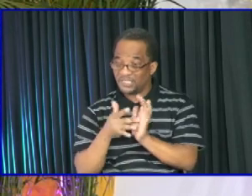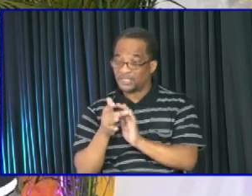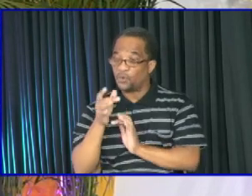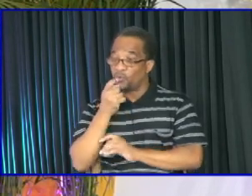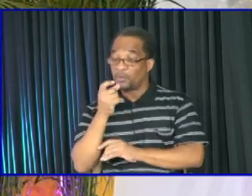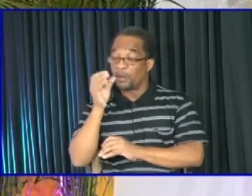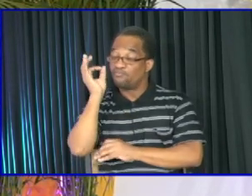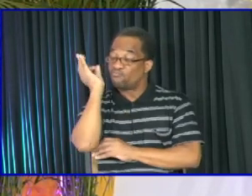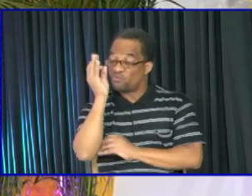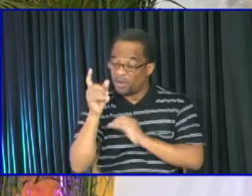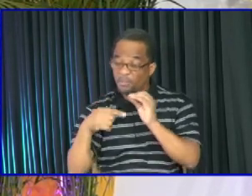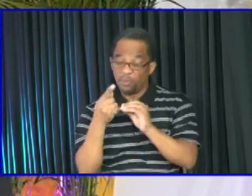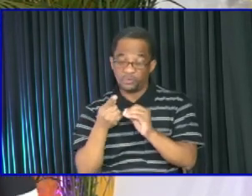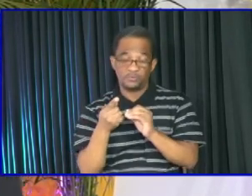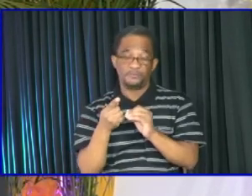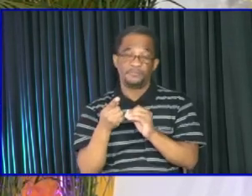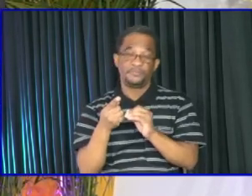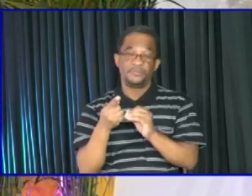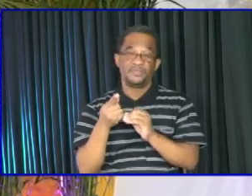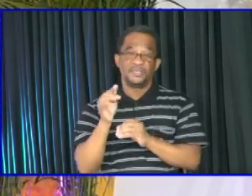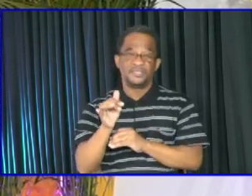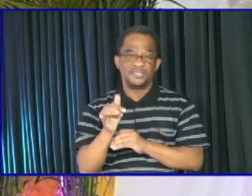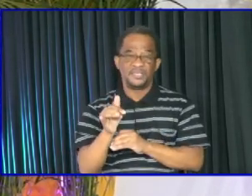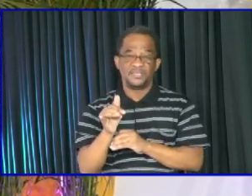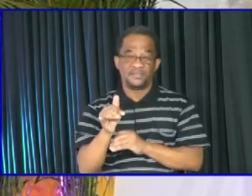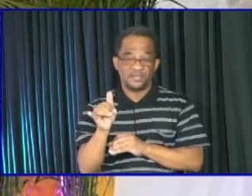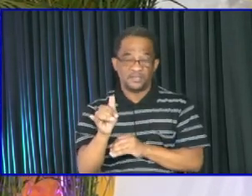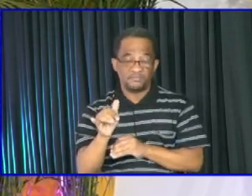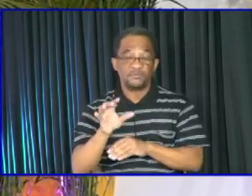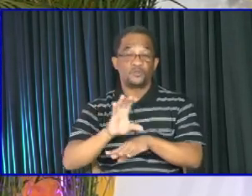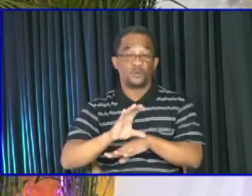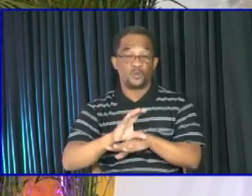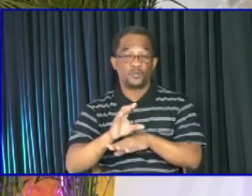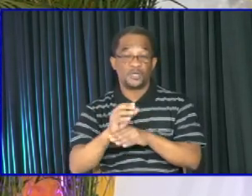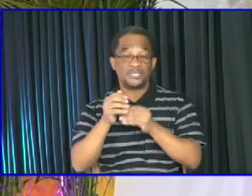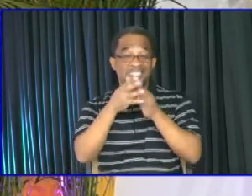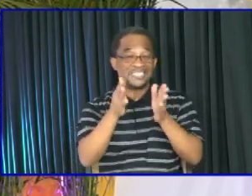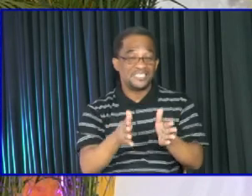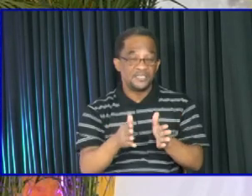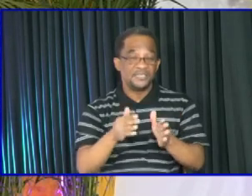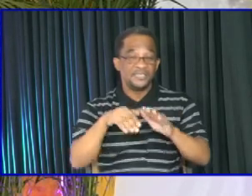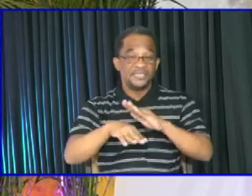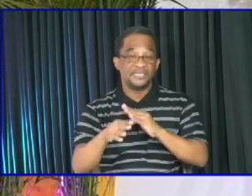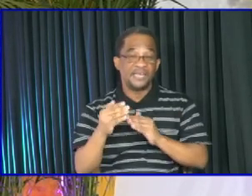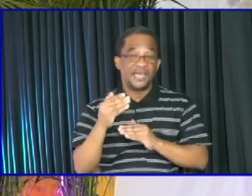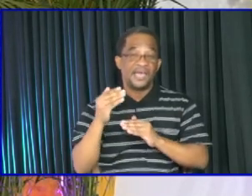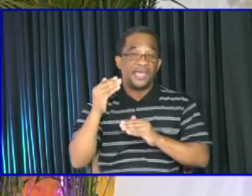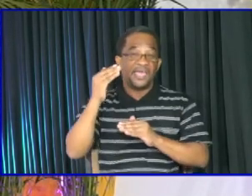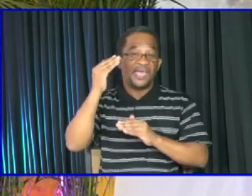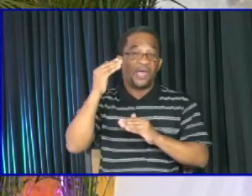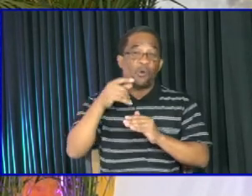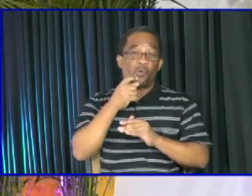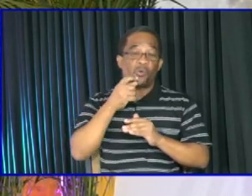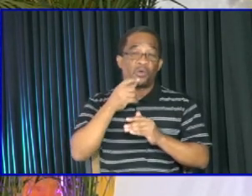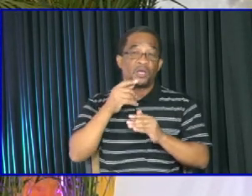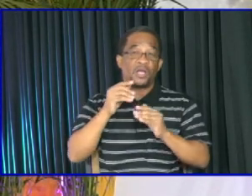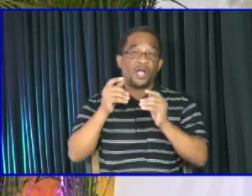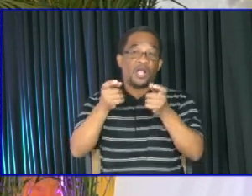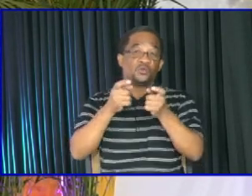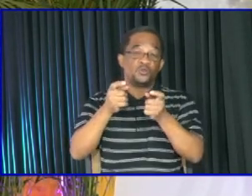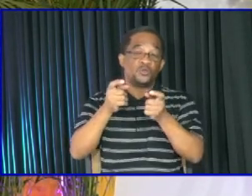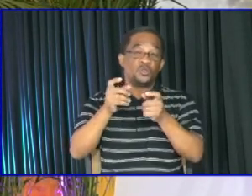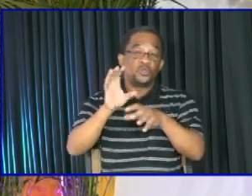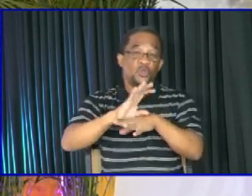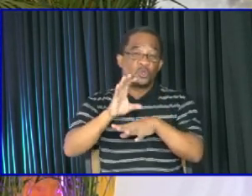him to death. Could it be that there are church leaders in high offices today, before our very eyes,